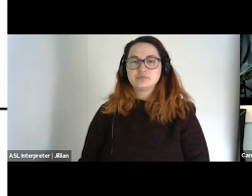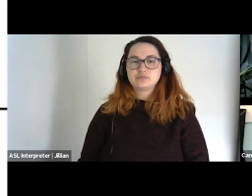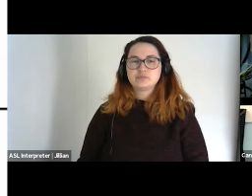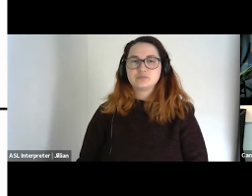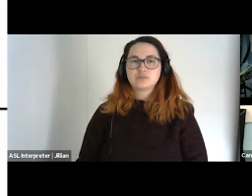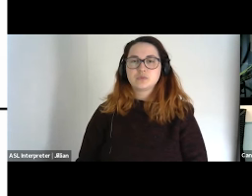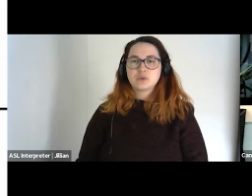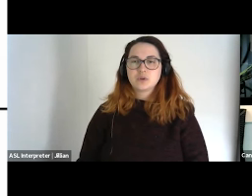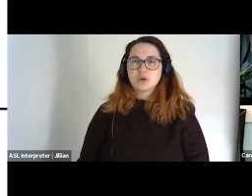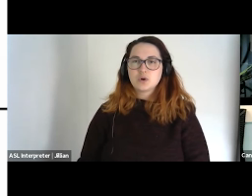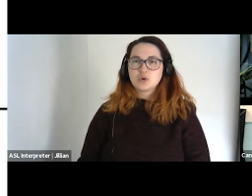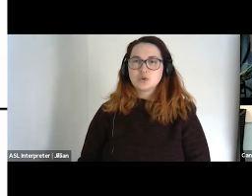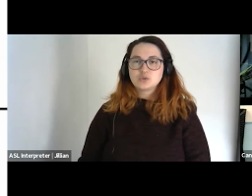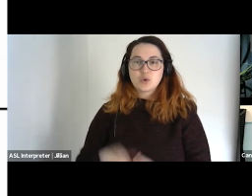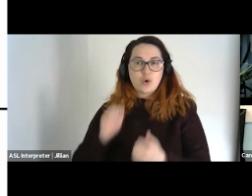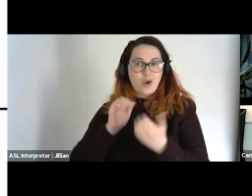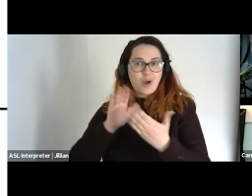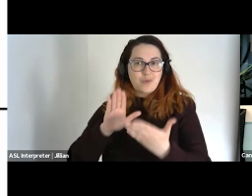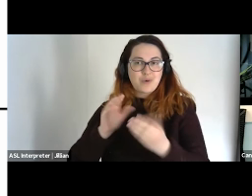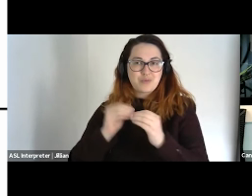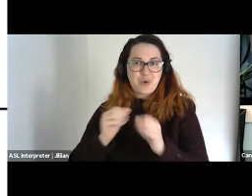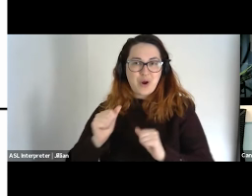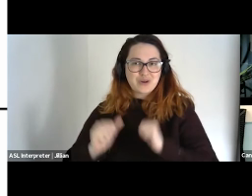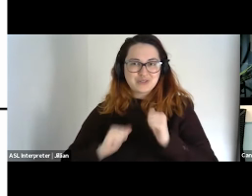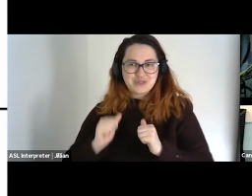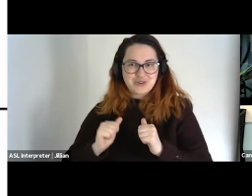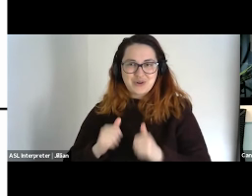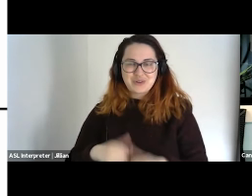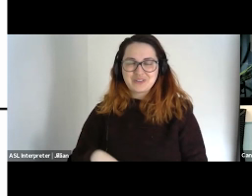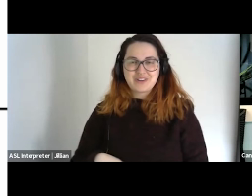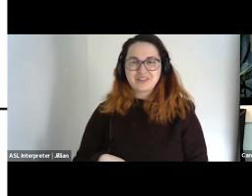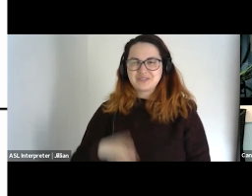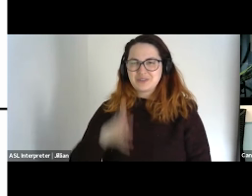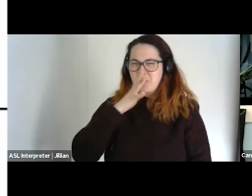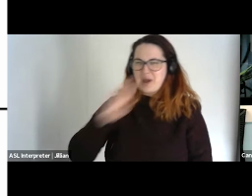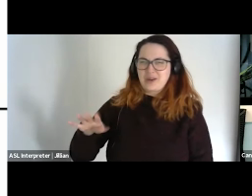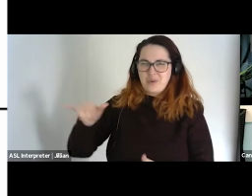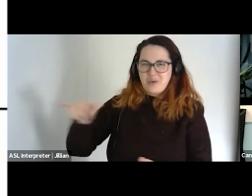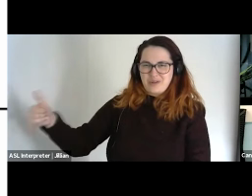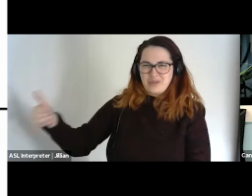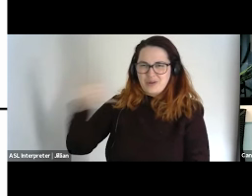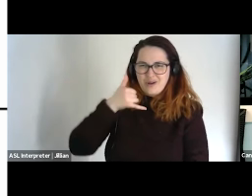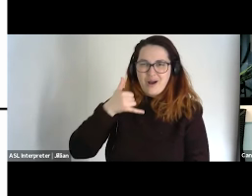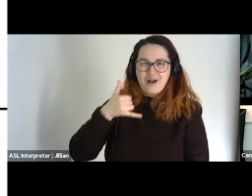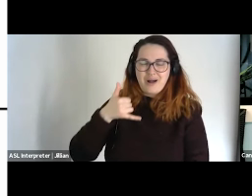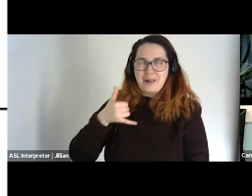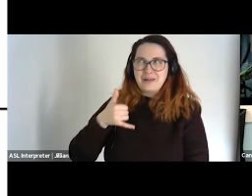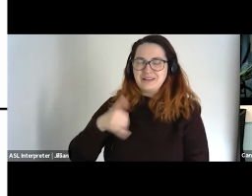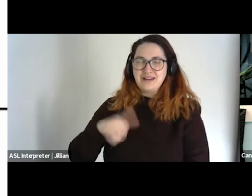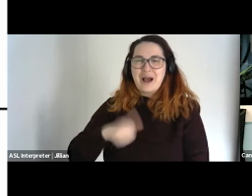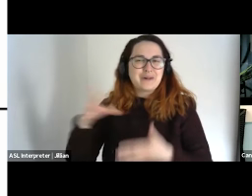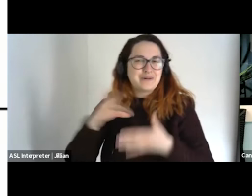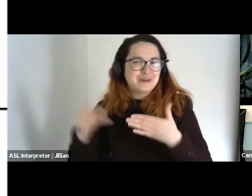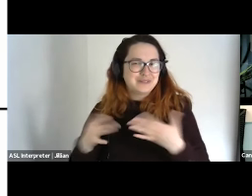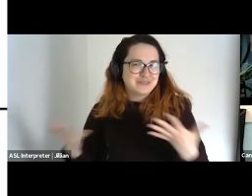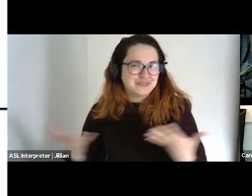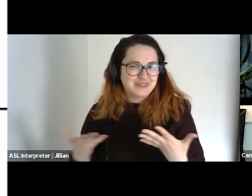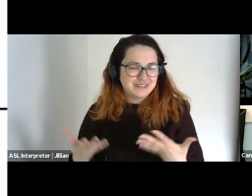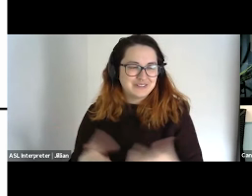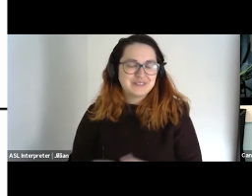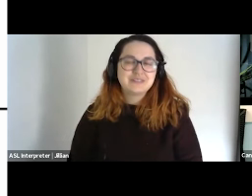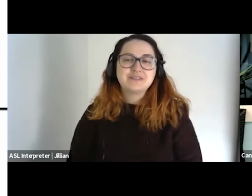more assertive way to behave? So rather than hanging up the phone or ignoring the phone calls, what would have been a more assertive way to behave? I